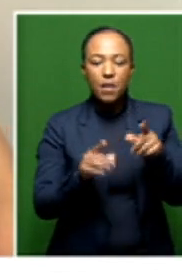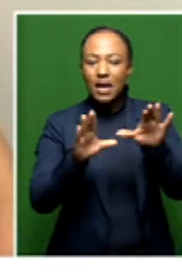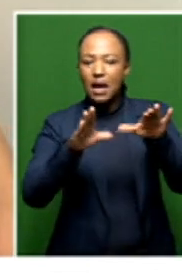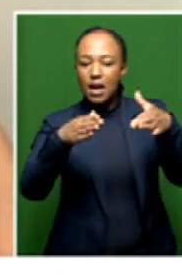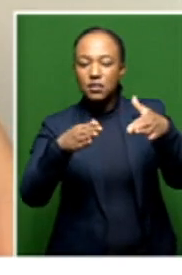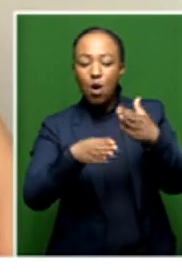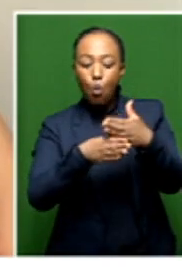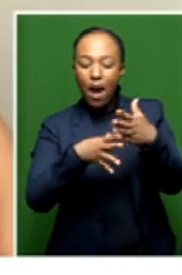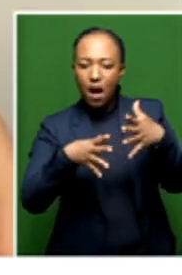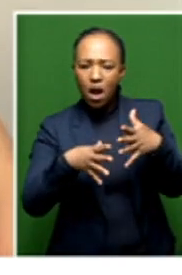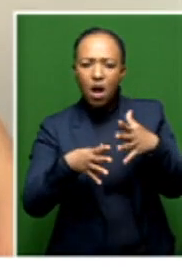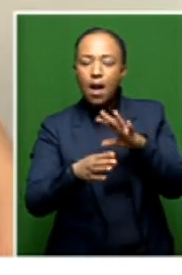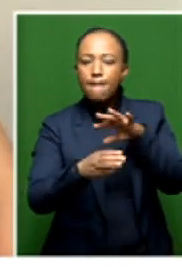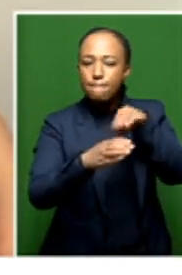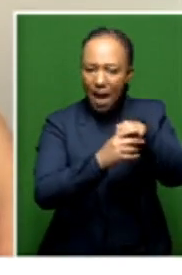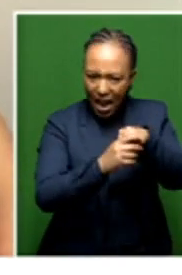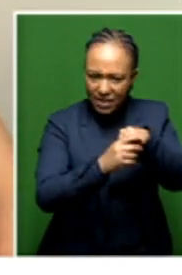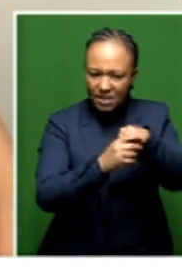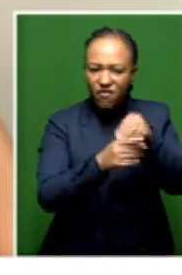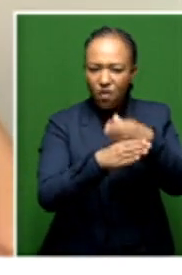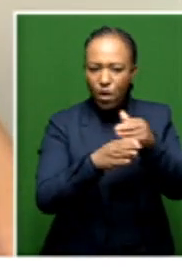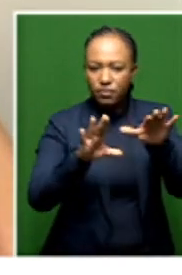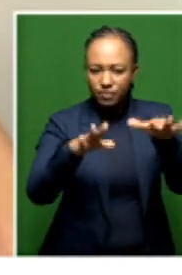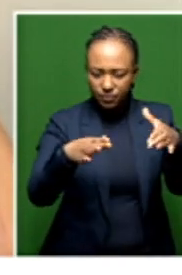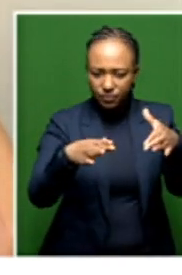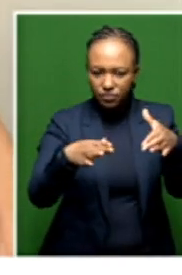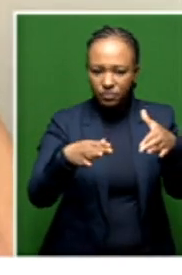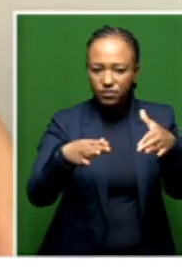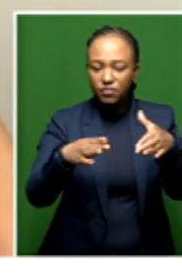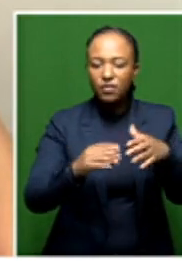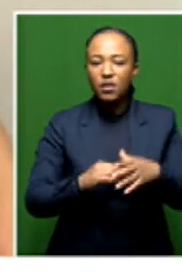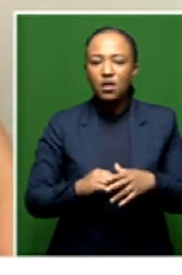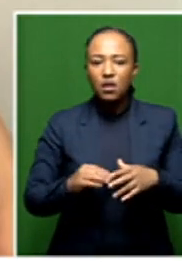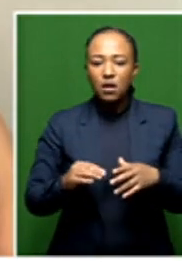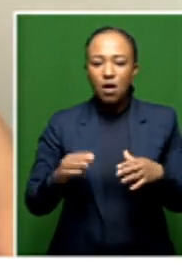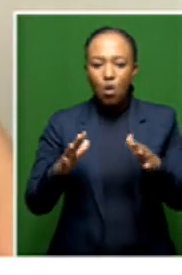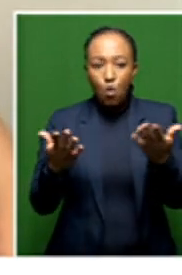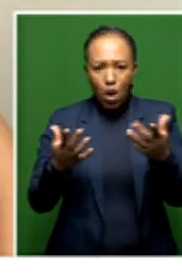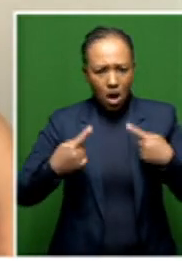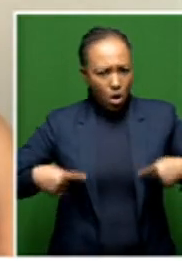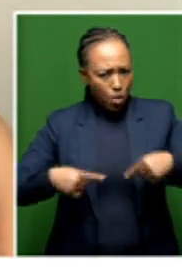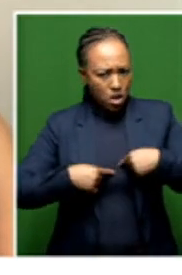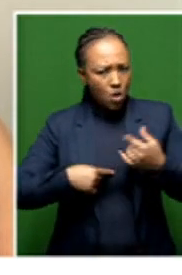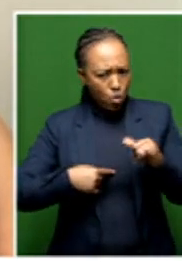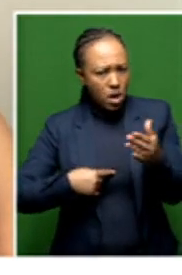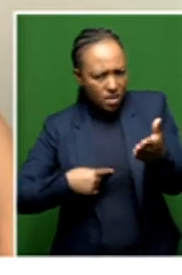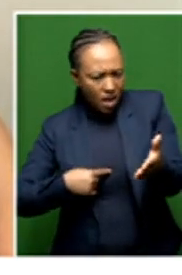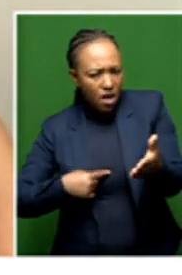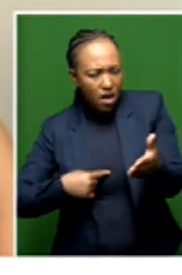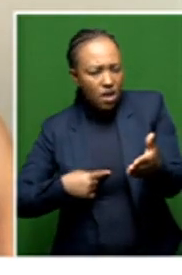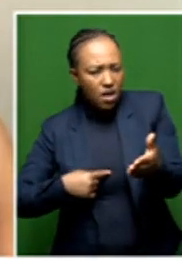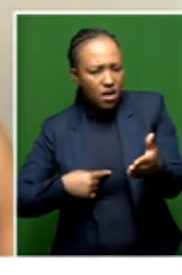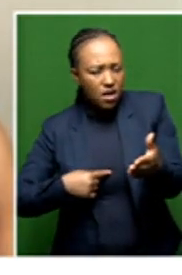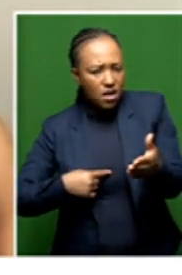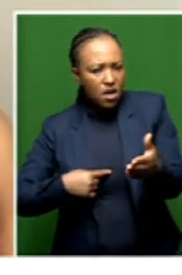are not a class, but they are part of a class. So what? Where were we? We have been there. That's why I'm saying